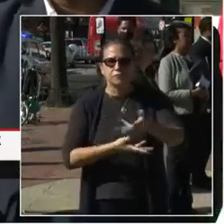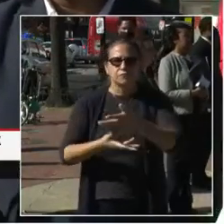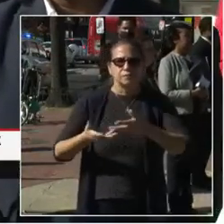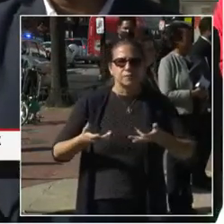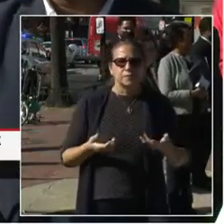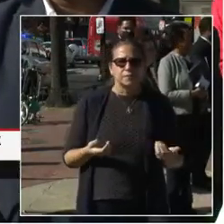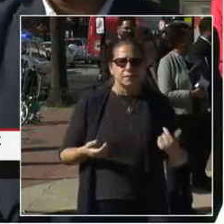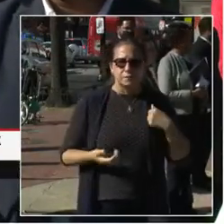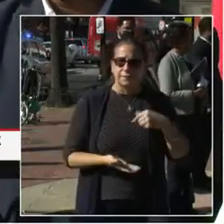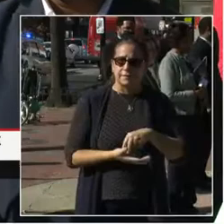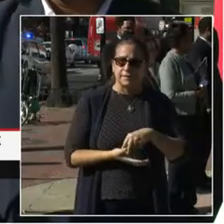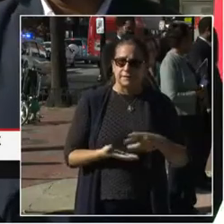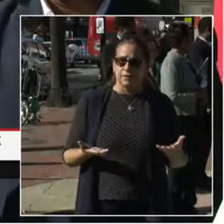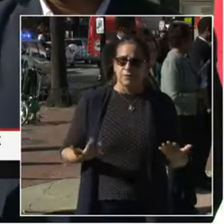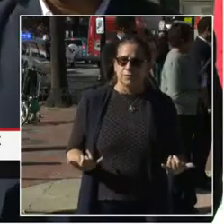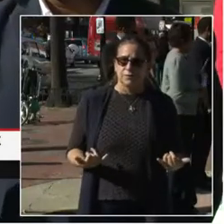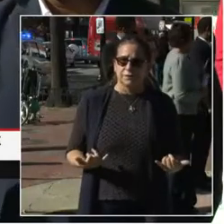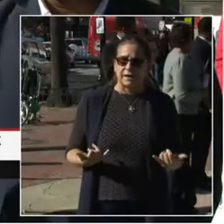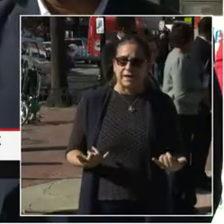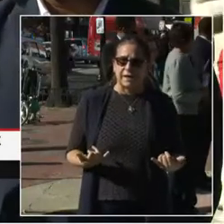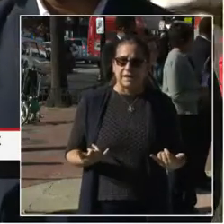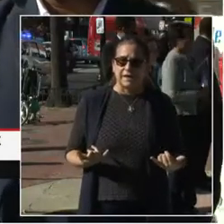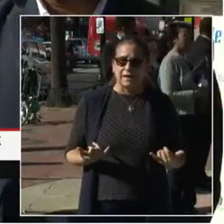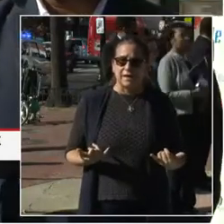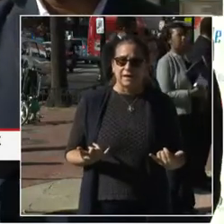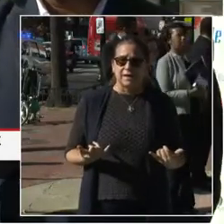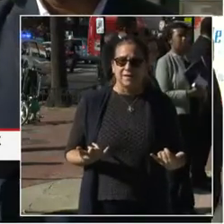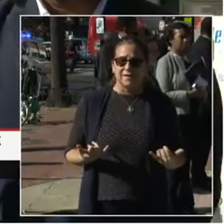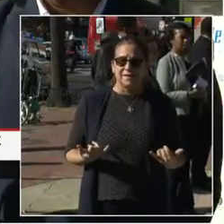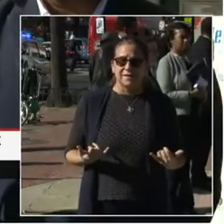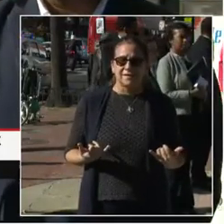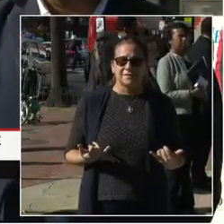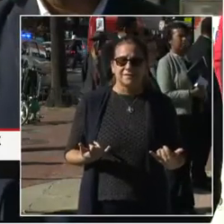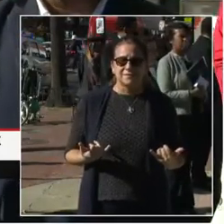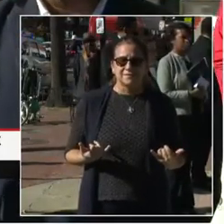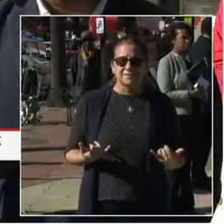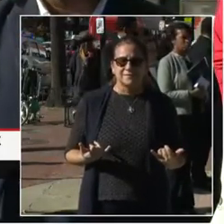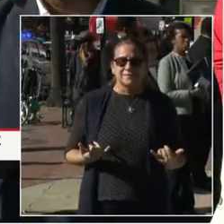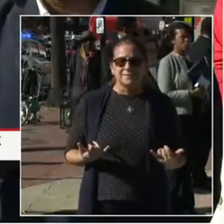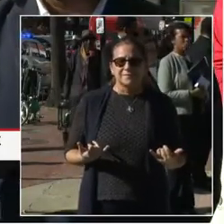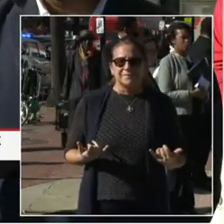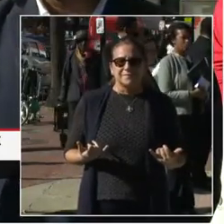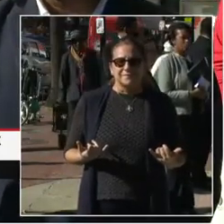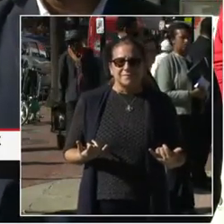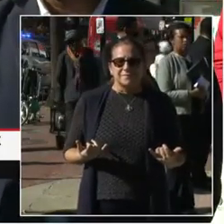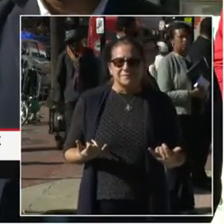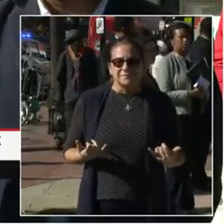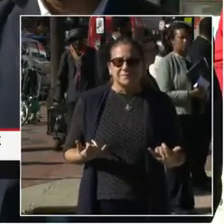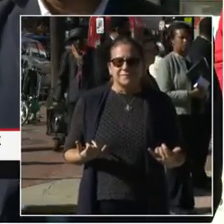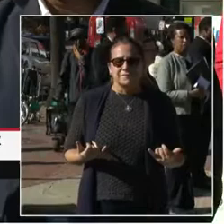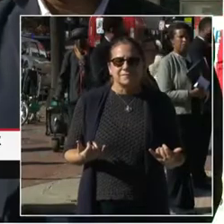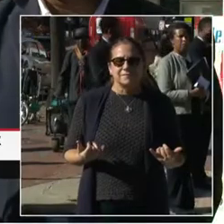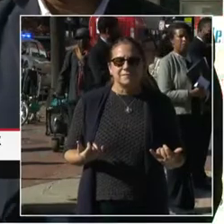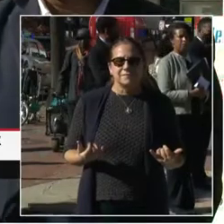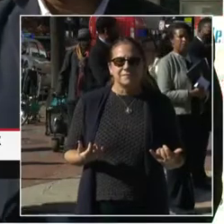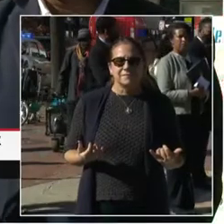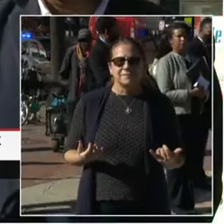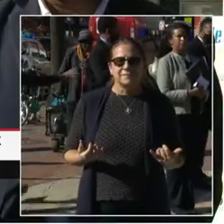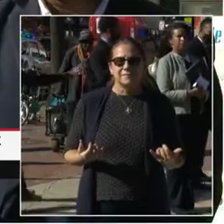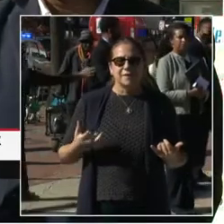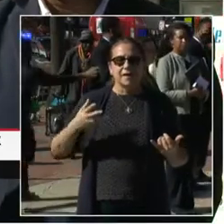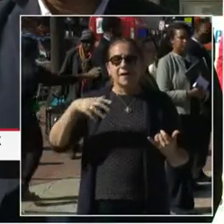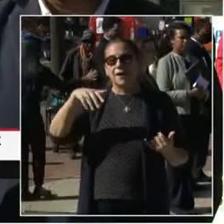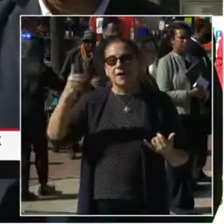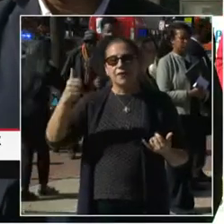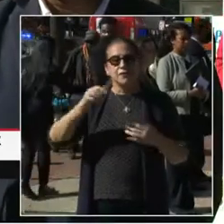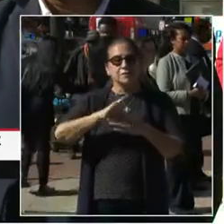in 2018. The Washington Informer, Thompson Hospitality, DoorDash, Destination DC,